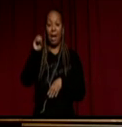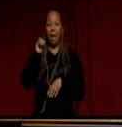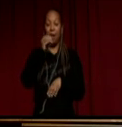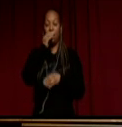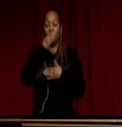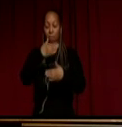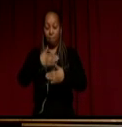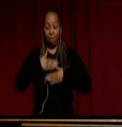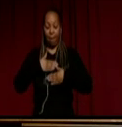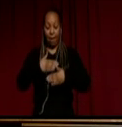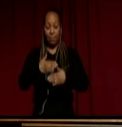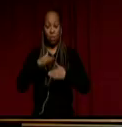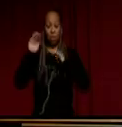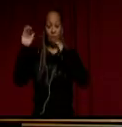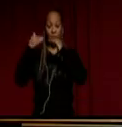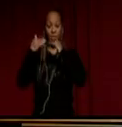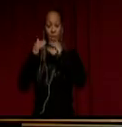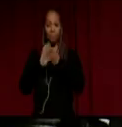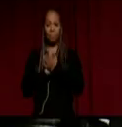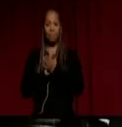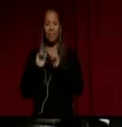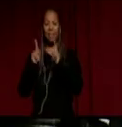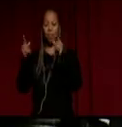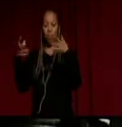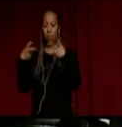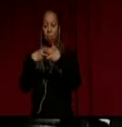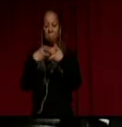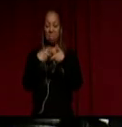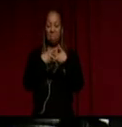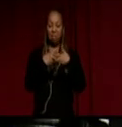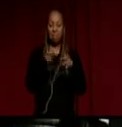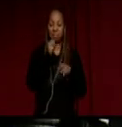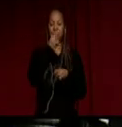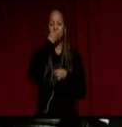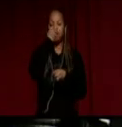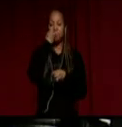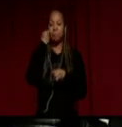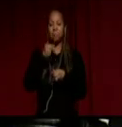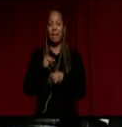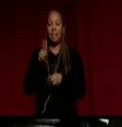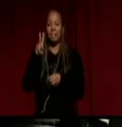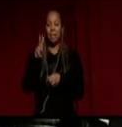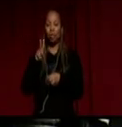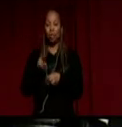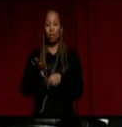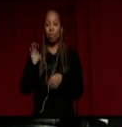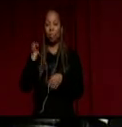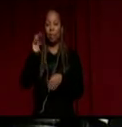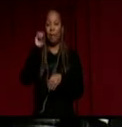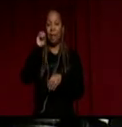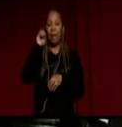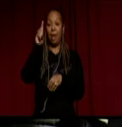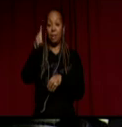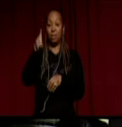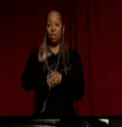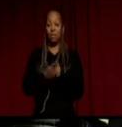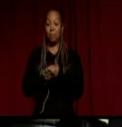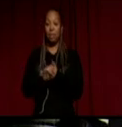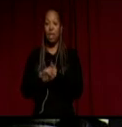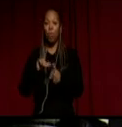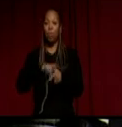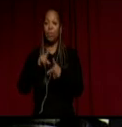on like a nasal cannula, this little breathing tube, and it's about 2 liters of oxygen. By the time they